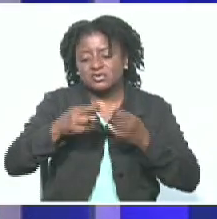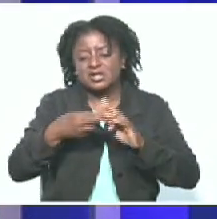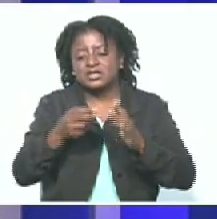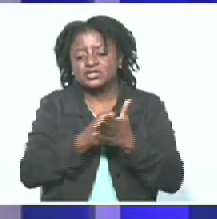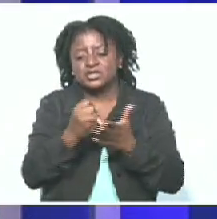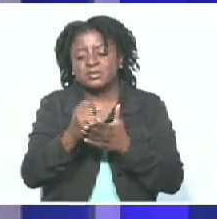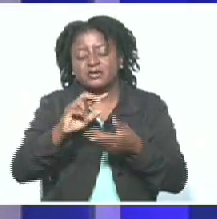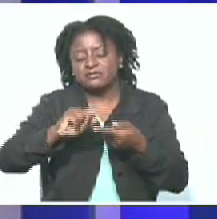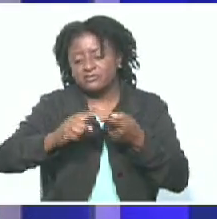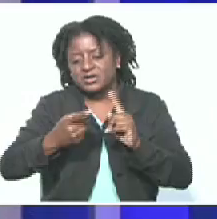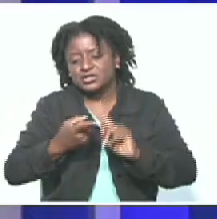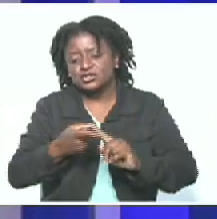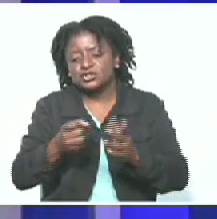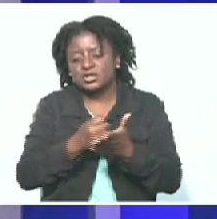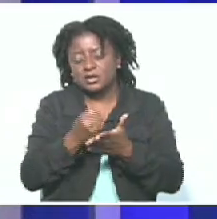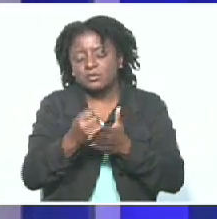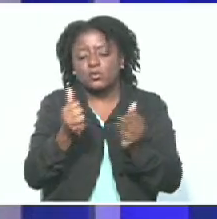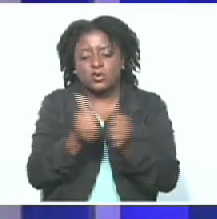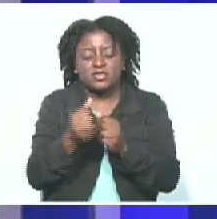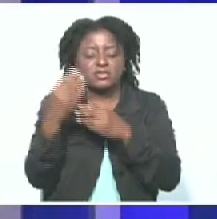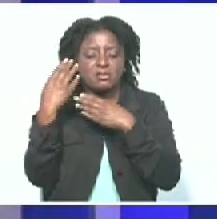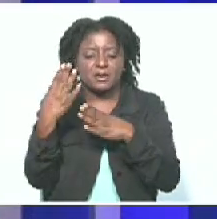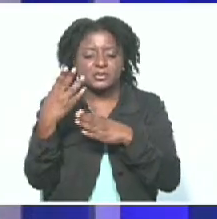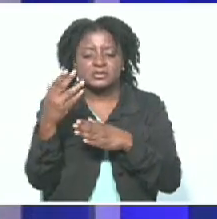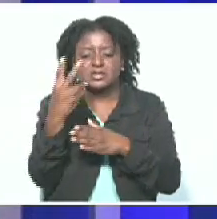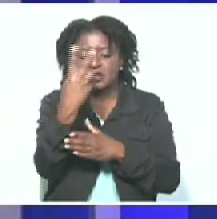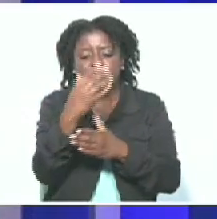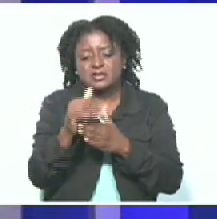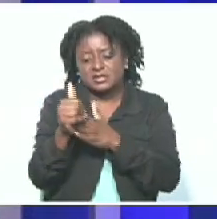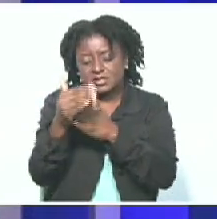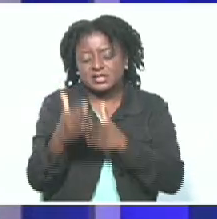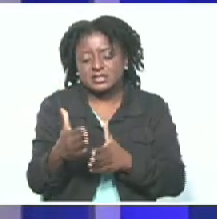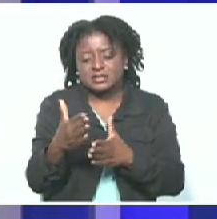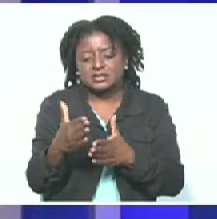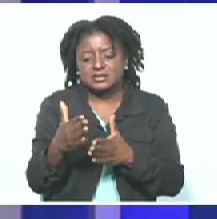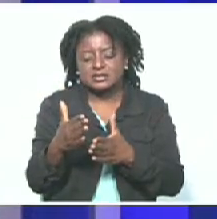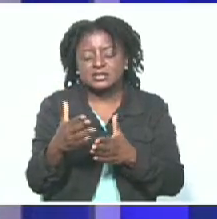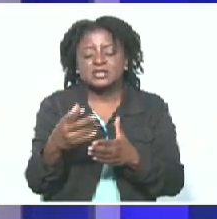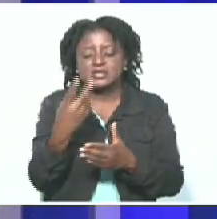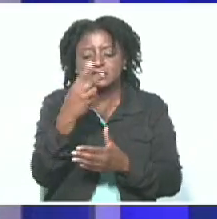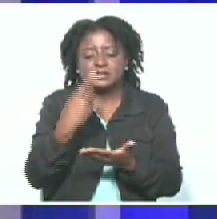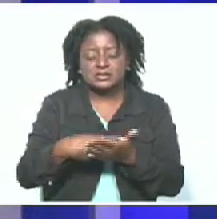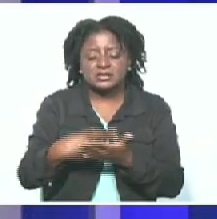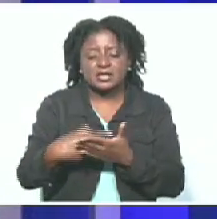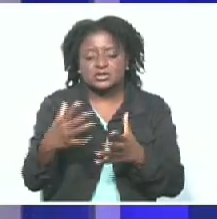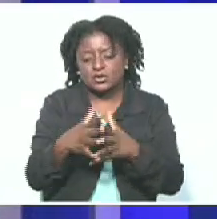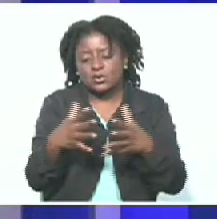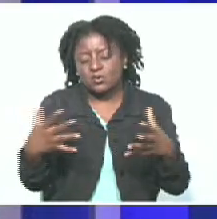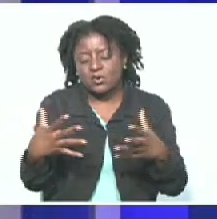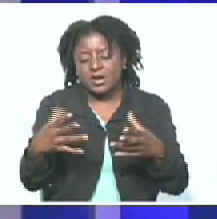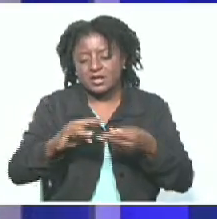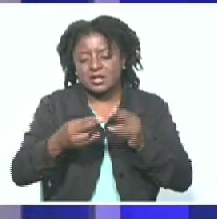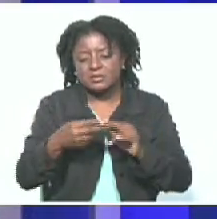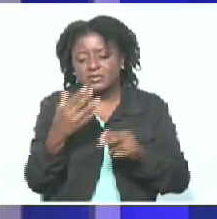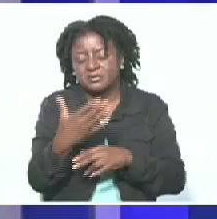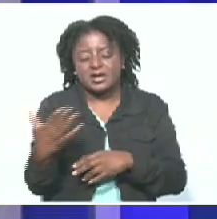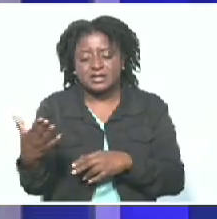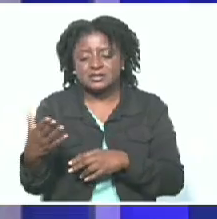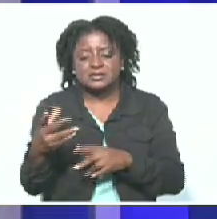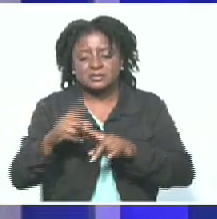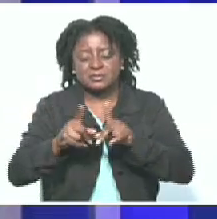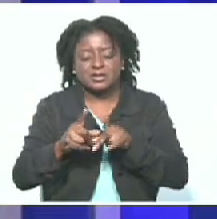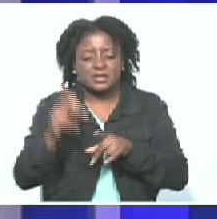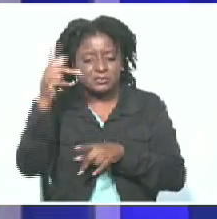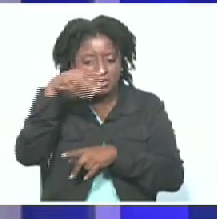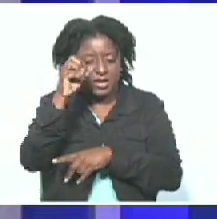and friendship with the Bahamas. The leaders discussed a wide range of issues with the Canadian Prime Minister, but Prime Minister Trudeau wanted to